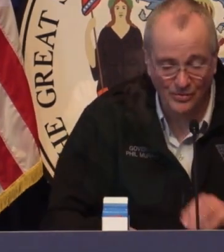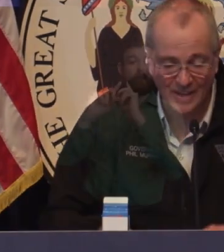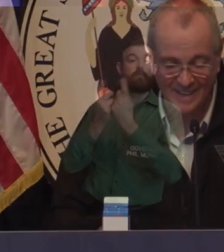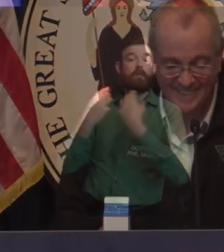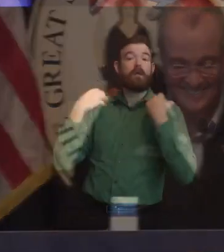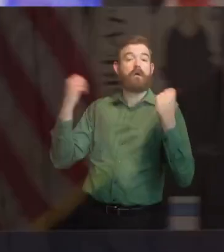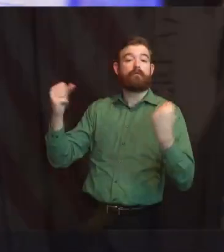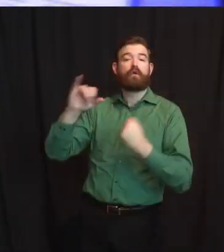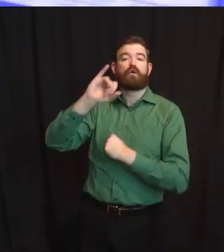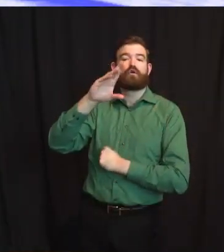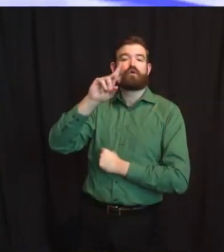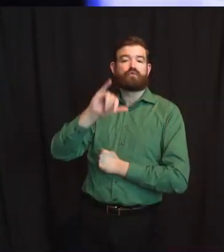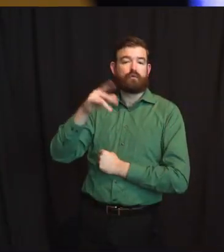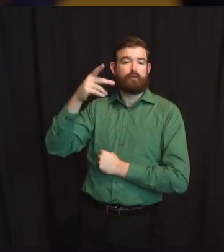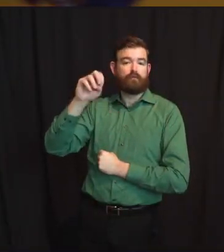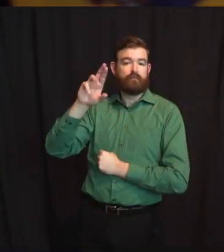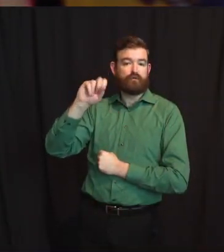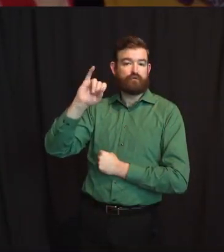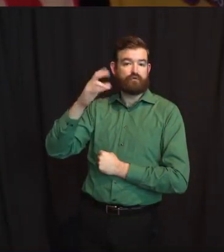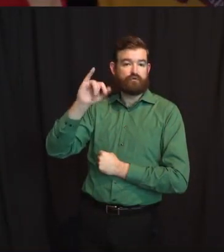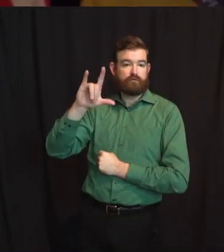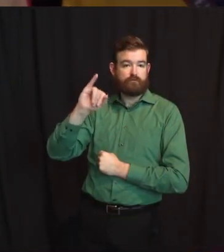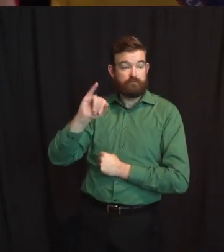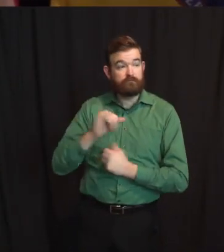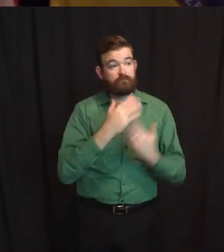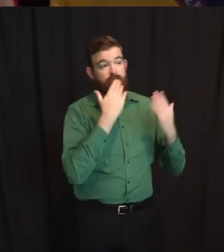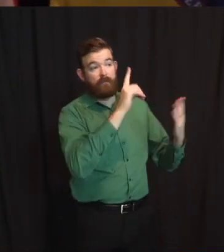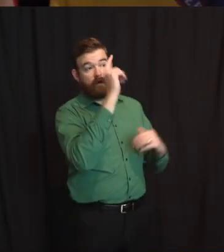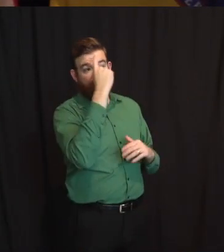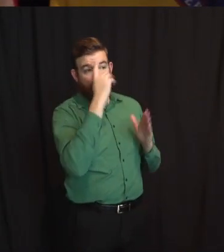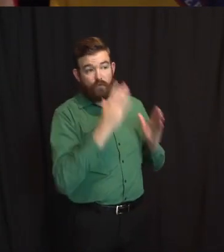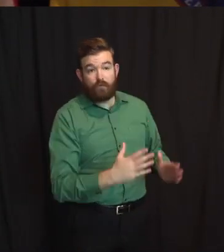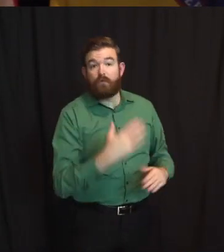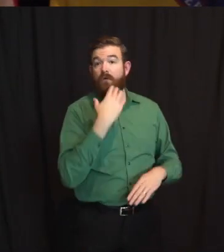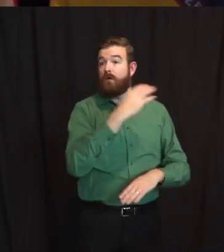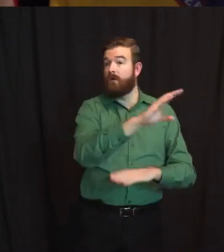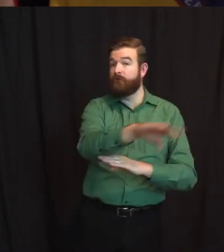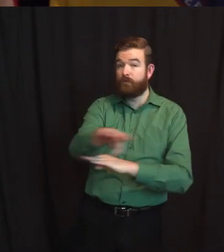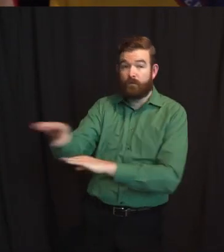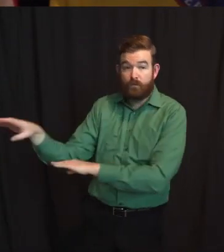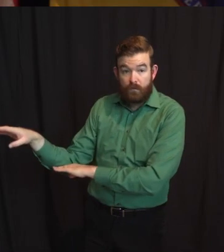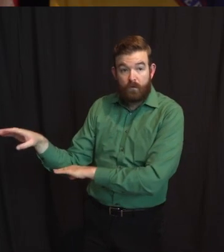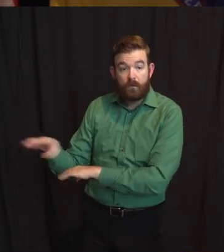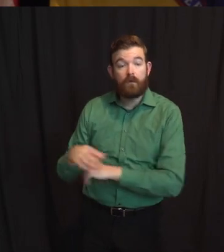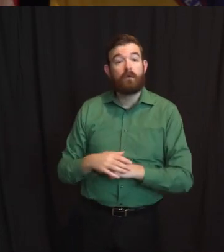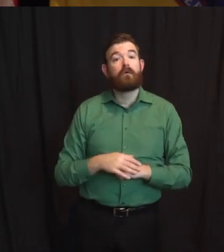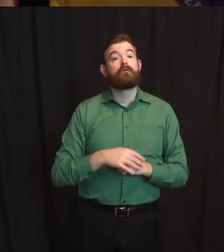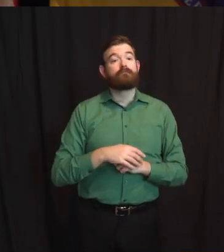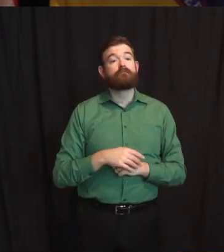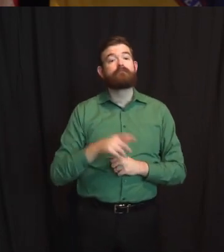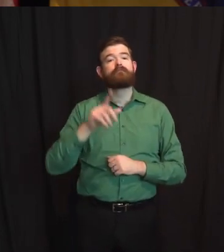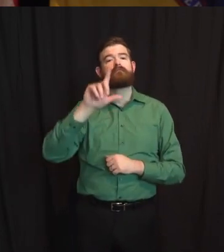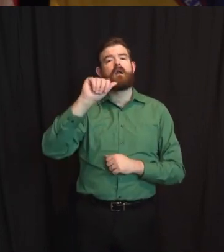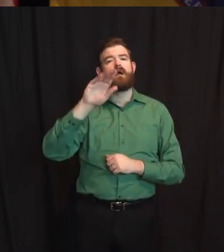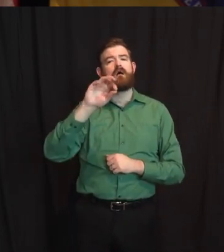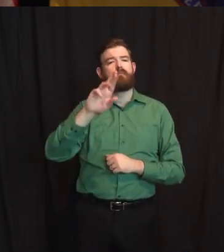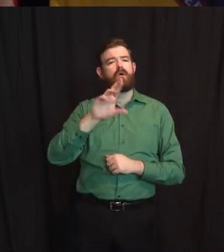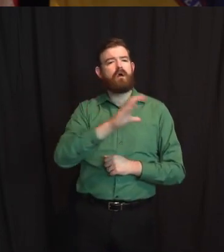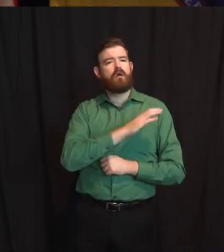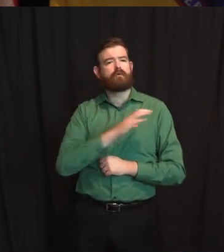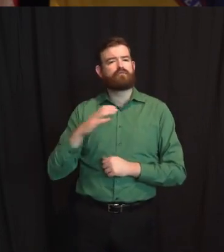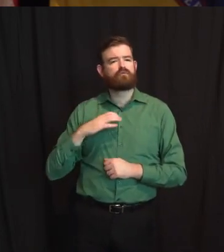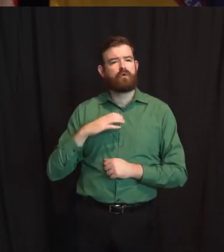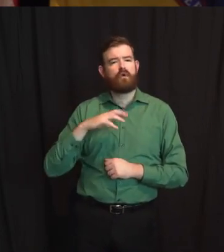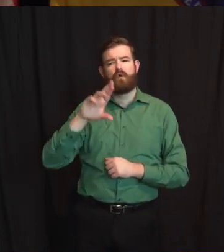Judy Persicelli. Thank you, Governor, and good afternoon. Labor Commissioner Rob Asaro-Angelo, the